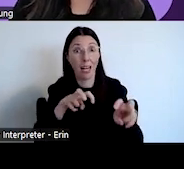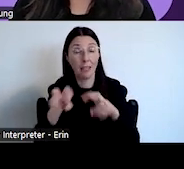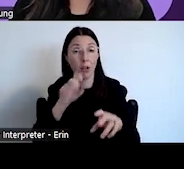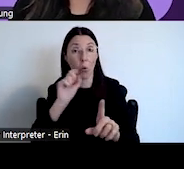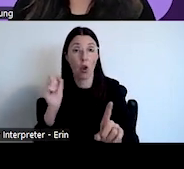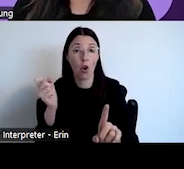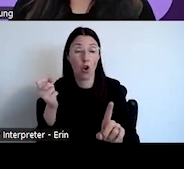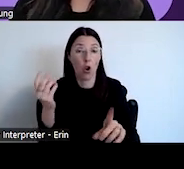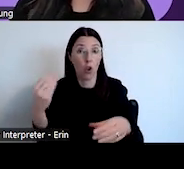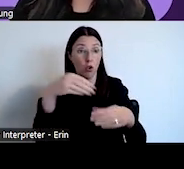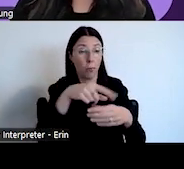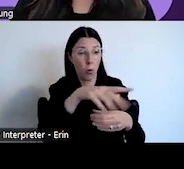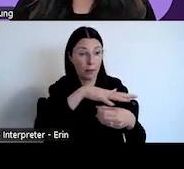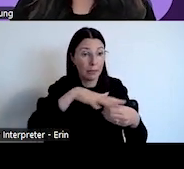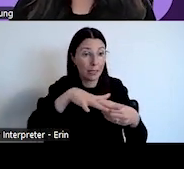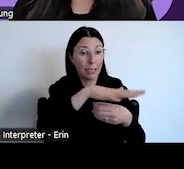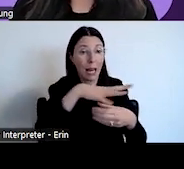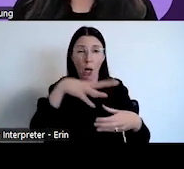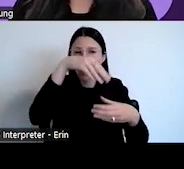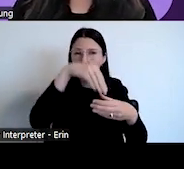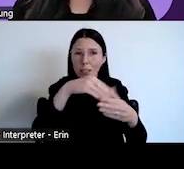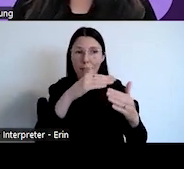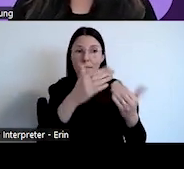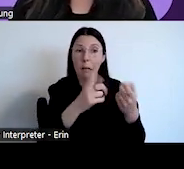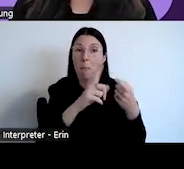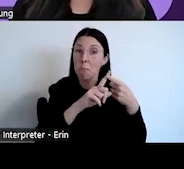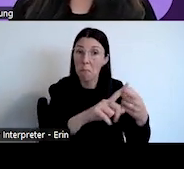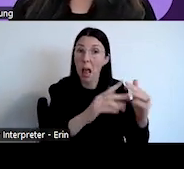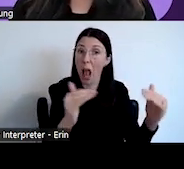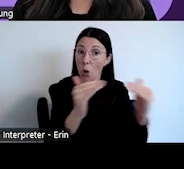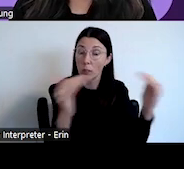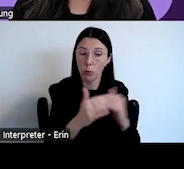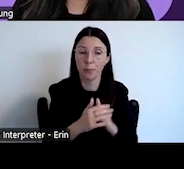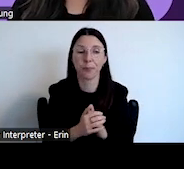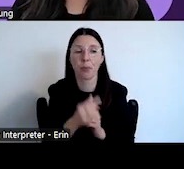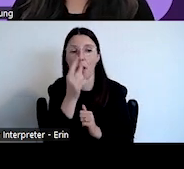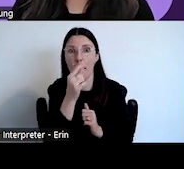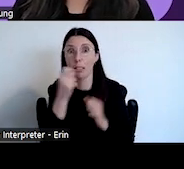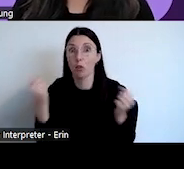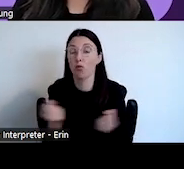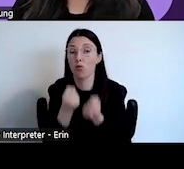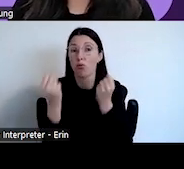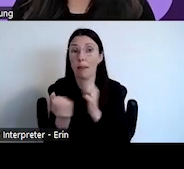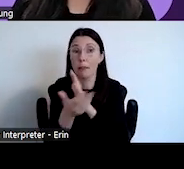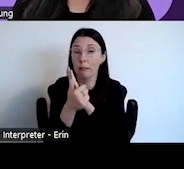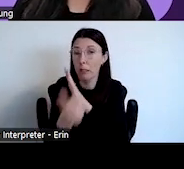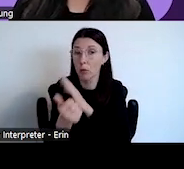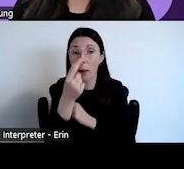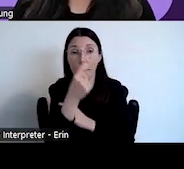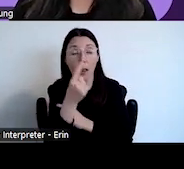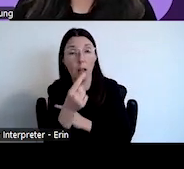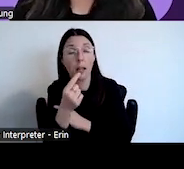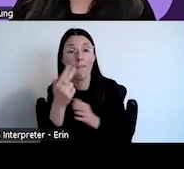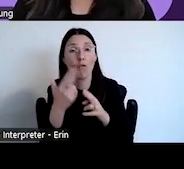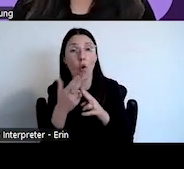accessible, inclusive, and equitable, the capacity to strengthen skills and abilities of those involved, and